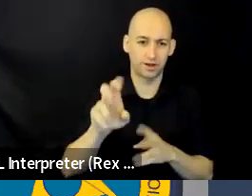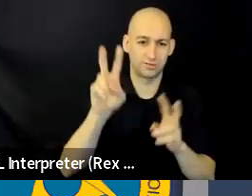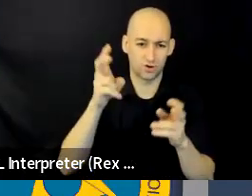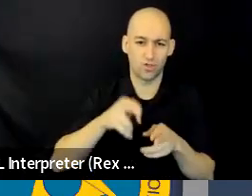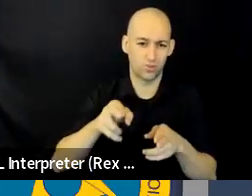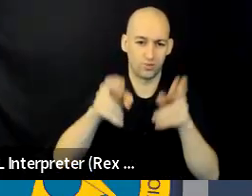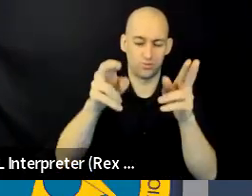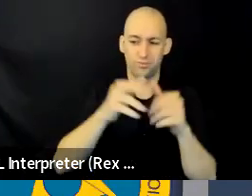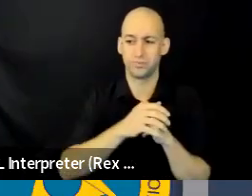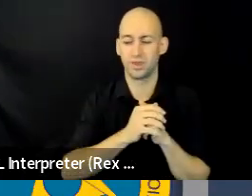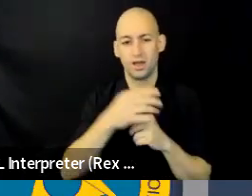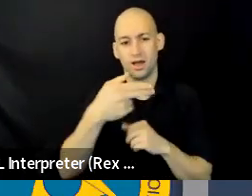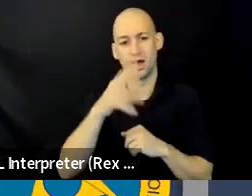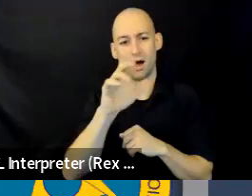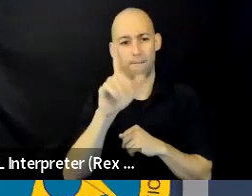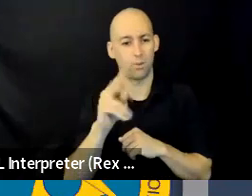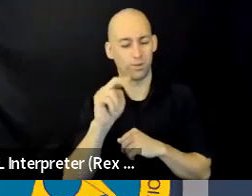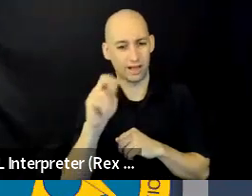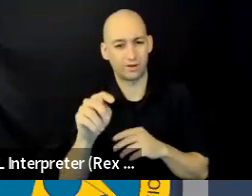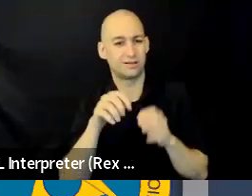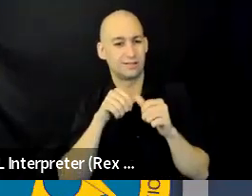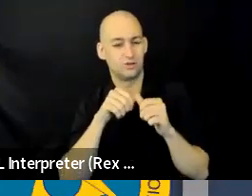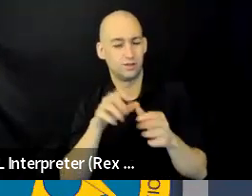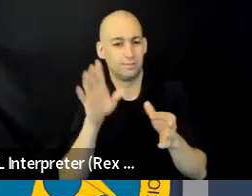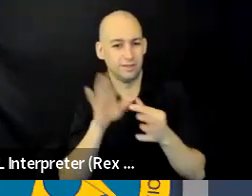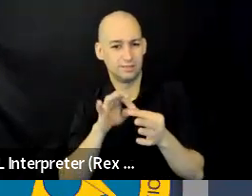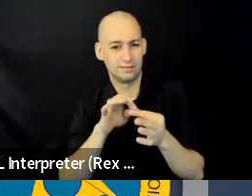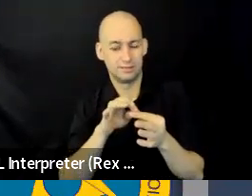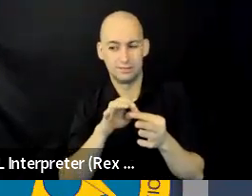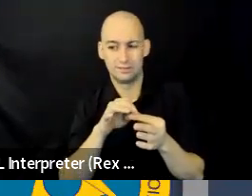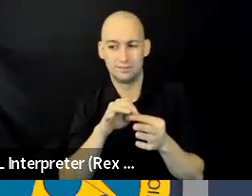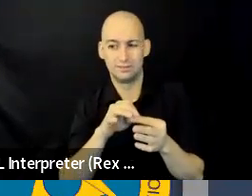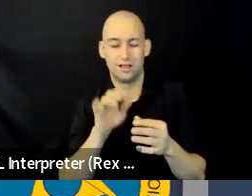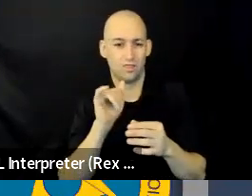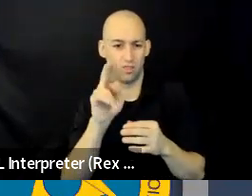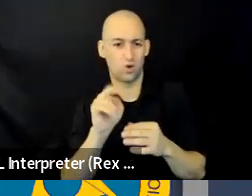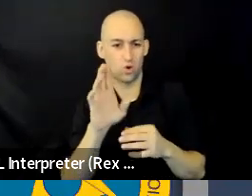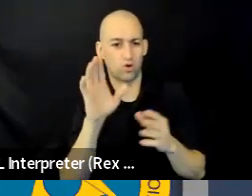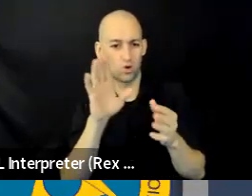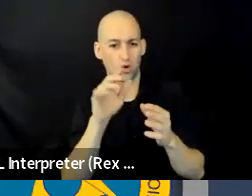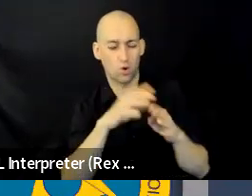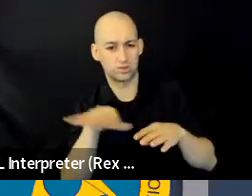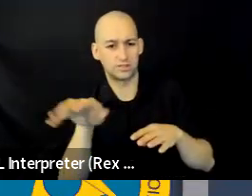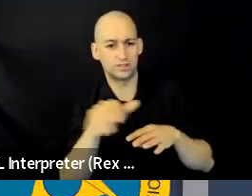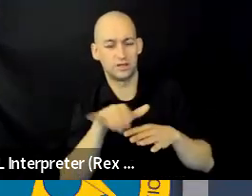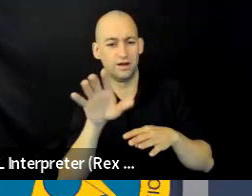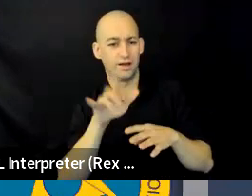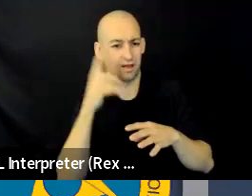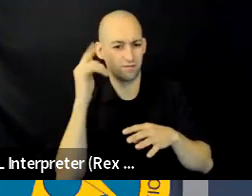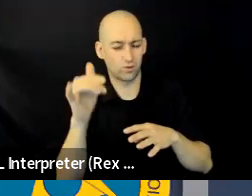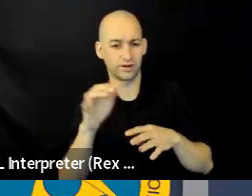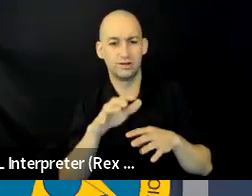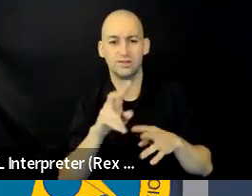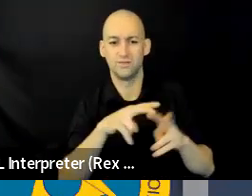the connectivity piece for the economics of the North Coast of California is really important. And I can't speak to that